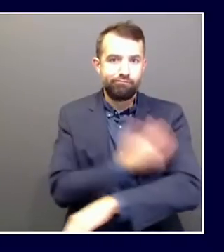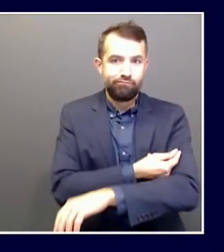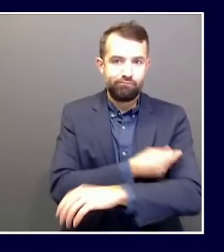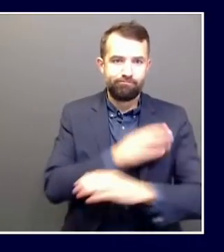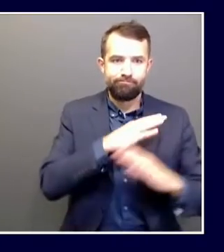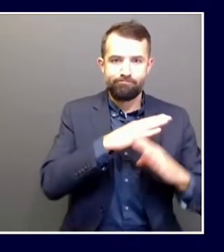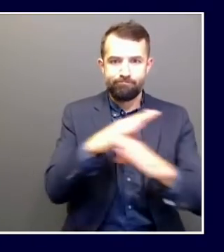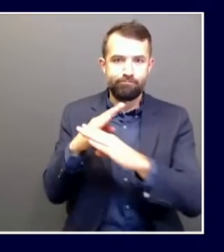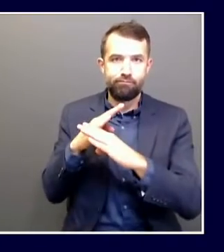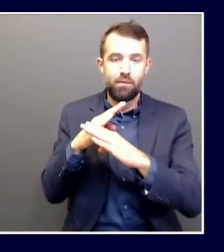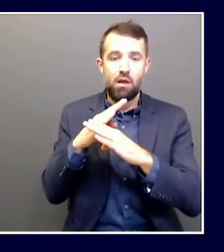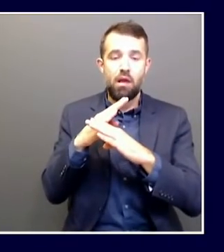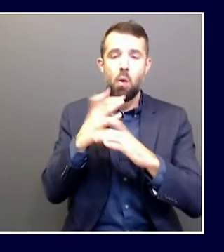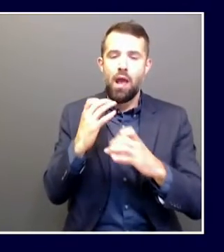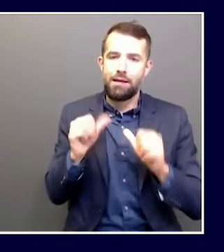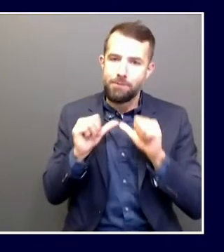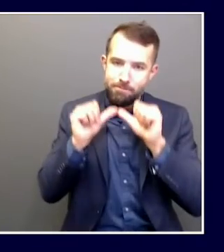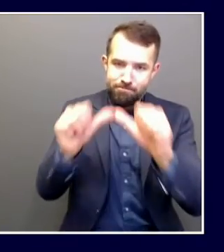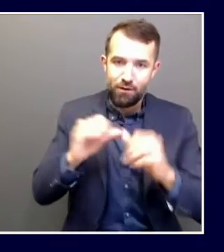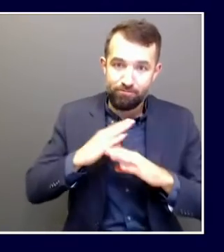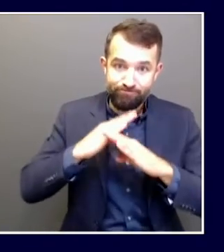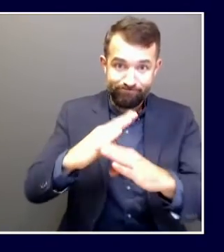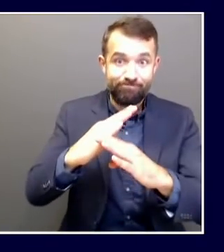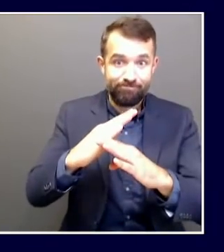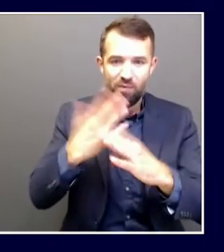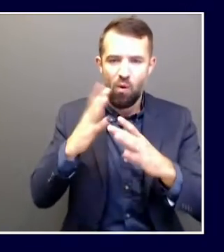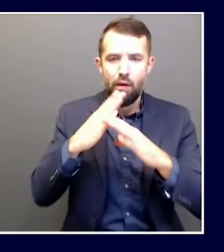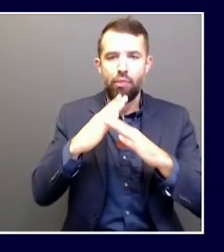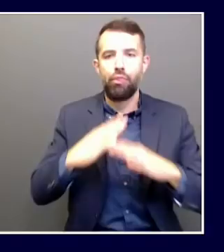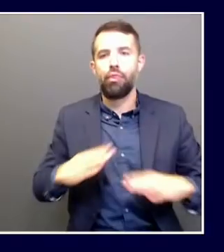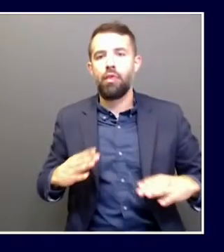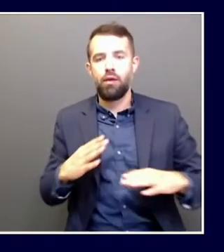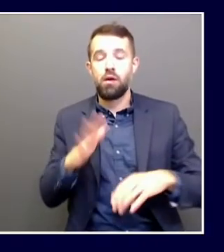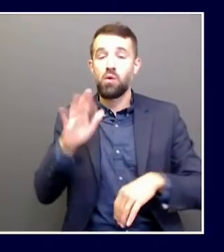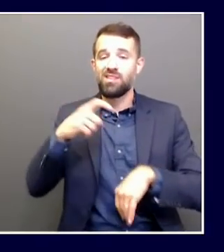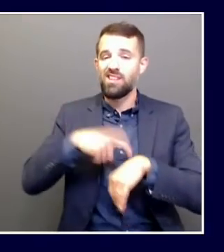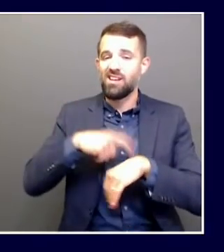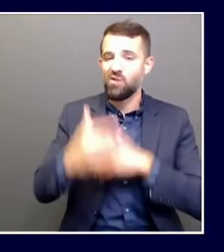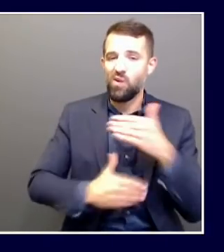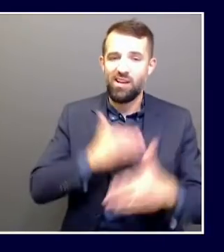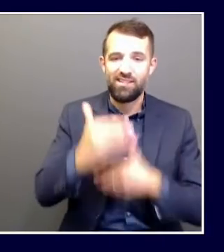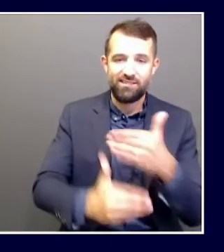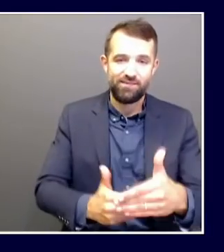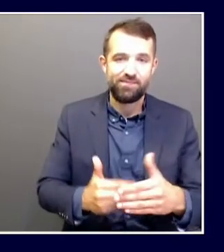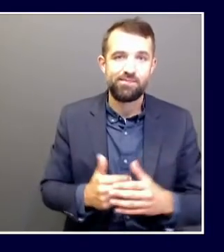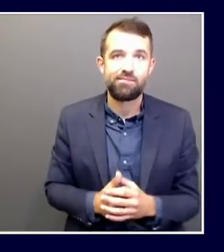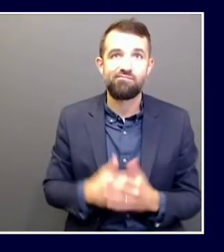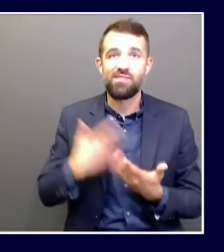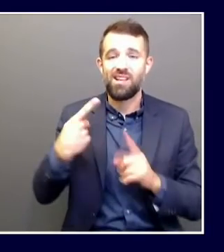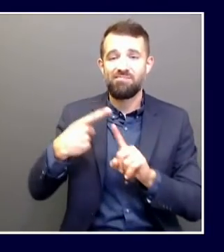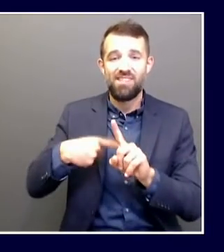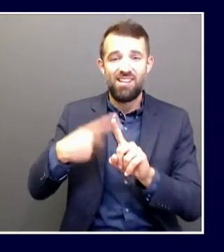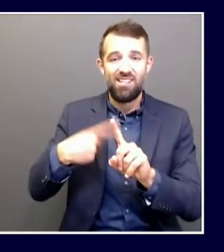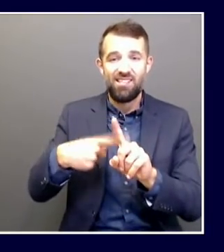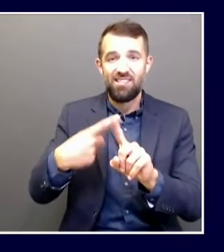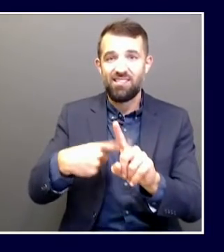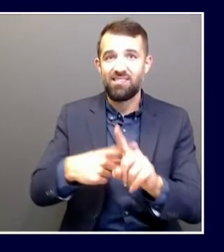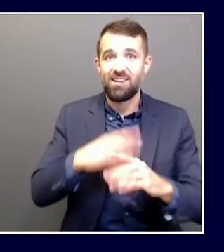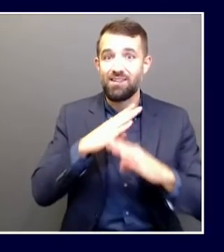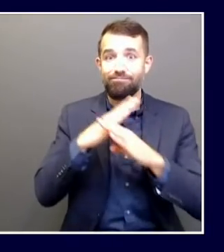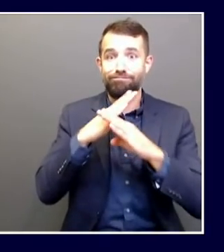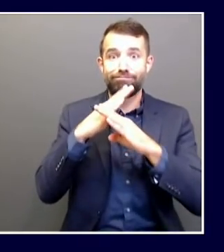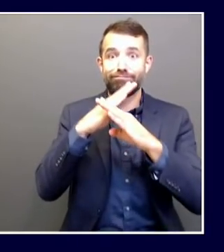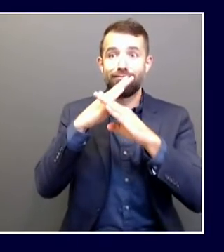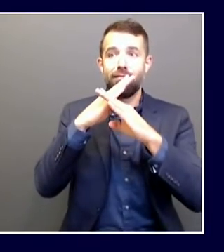time. As time passes, the protection afforded by vaccines can go down. This is what we